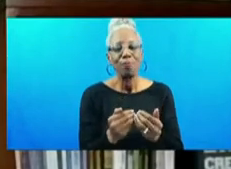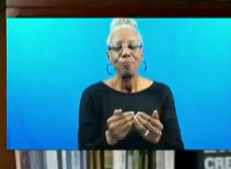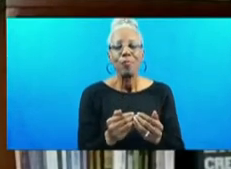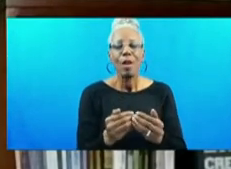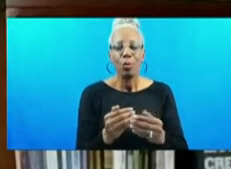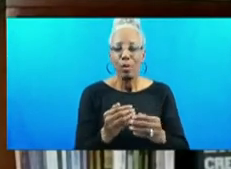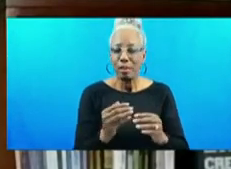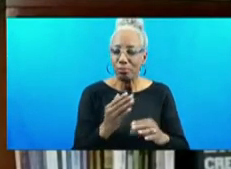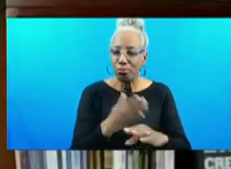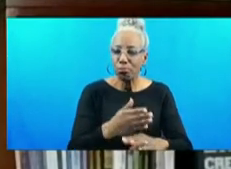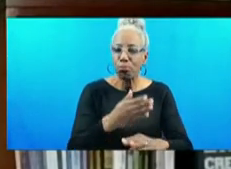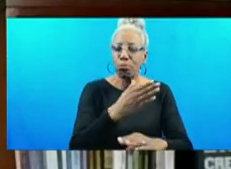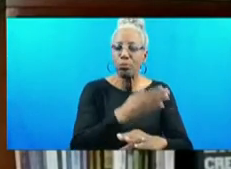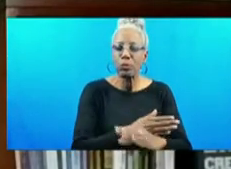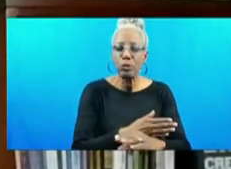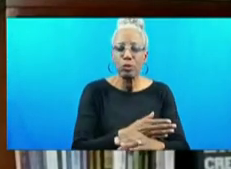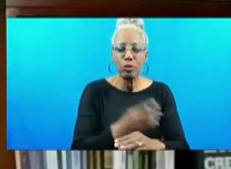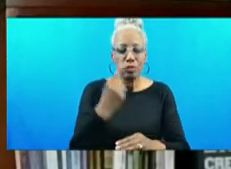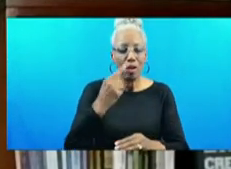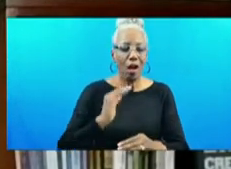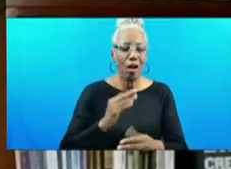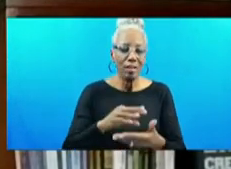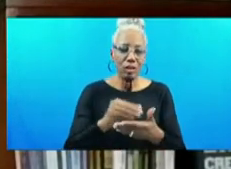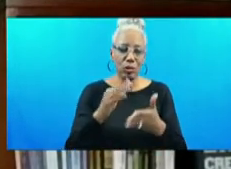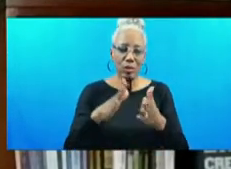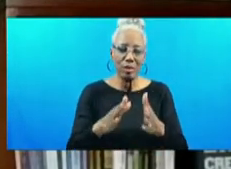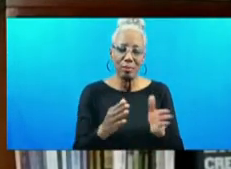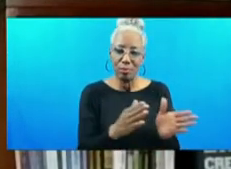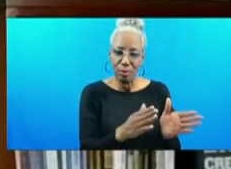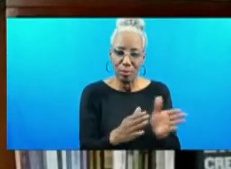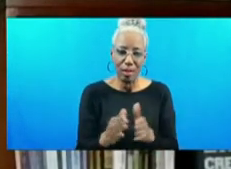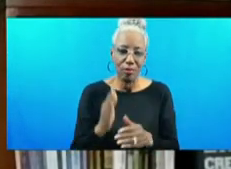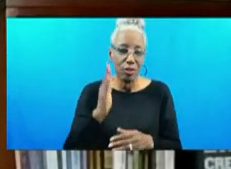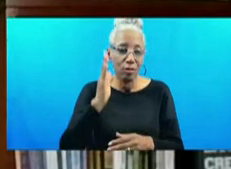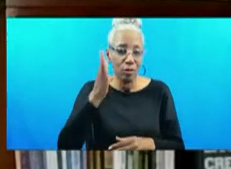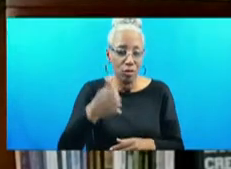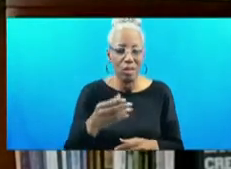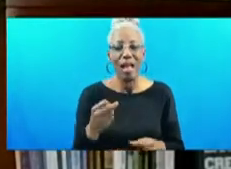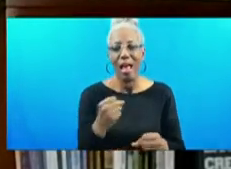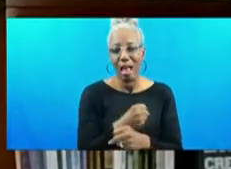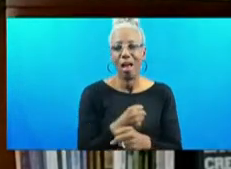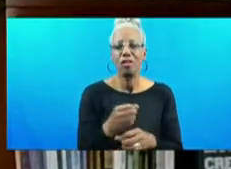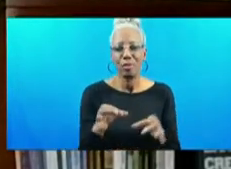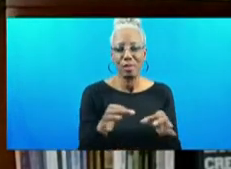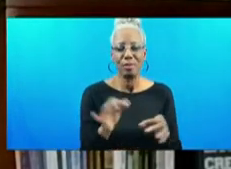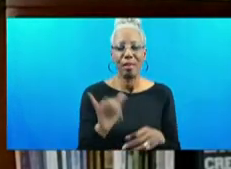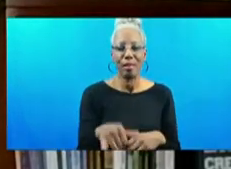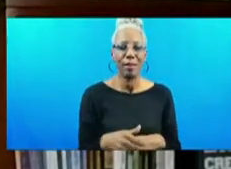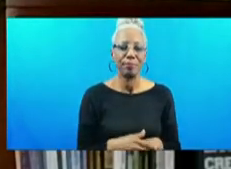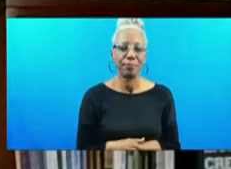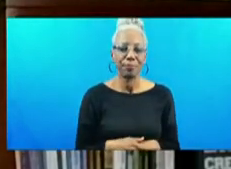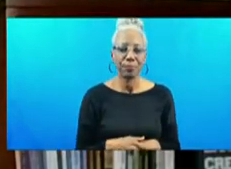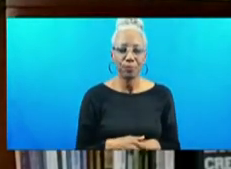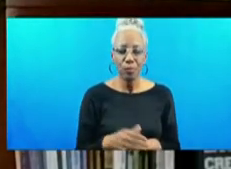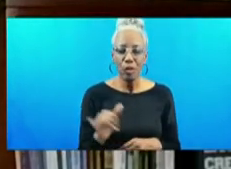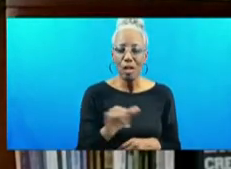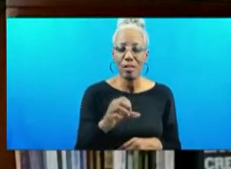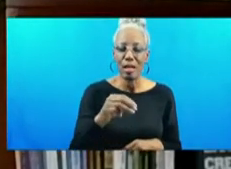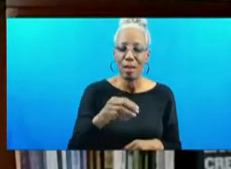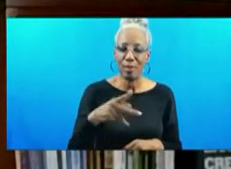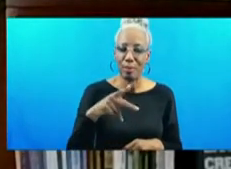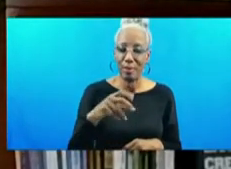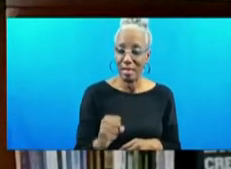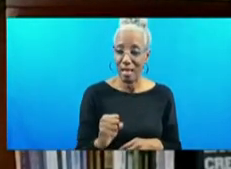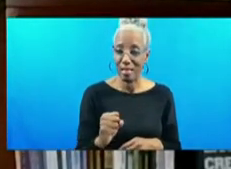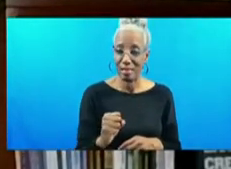the perfect story of that. MCPS has also moved away from the expectation that algebra must be taught by a certain grade level. And